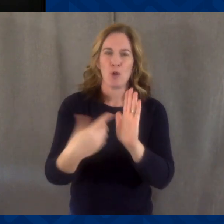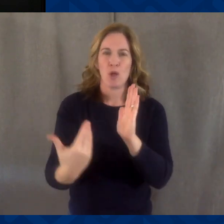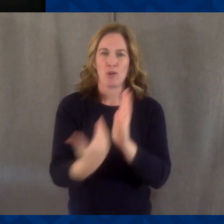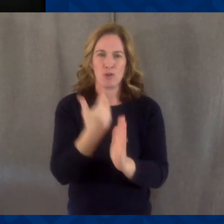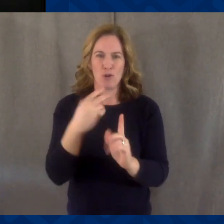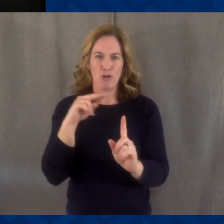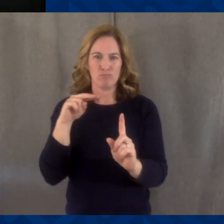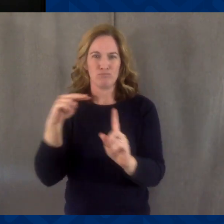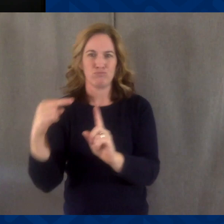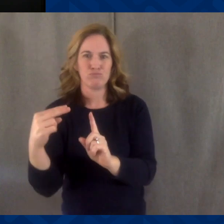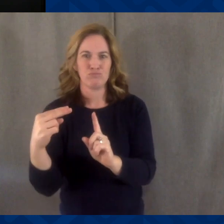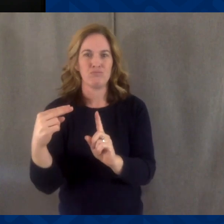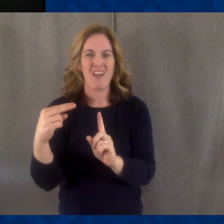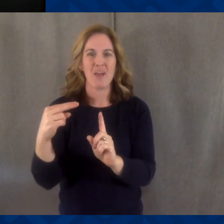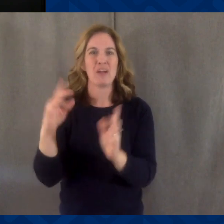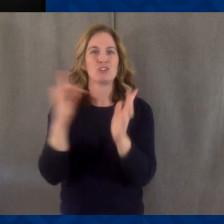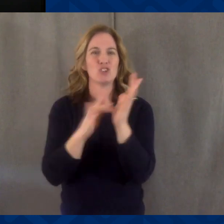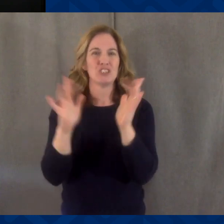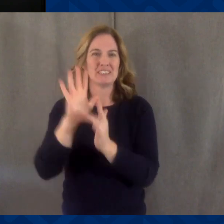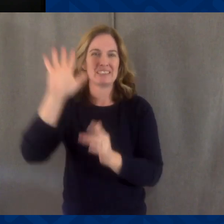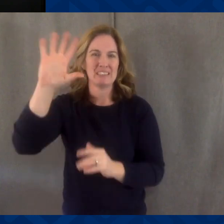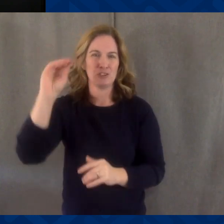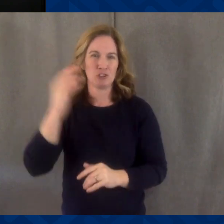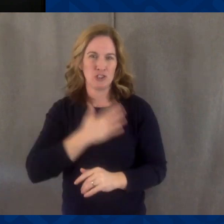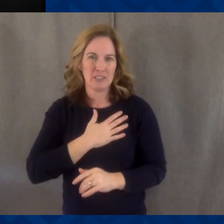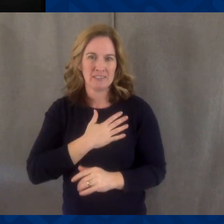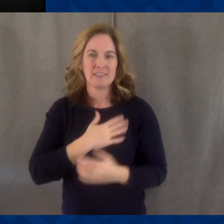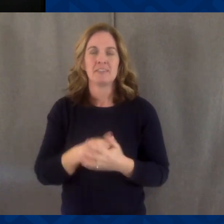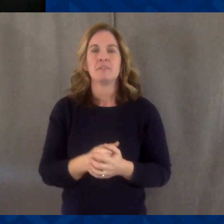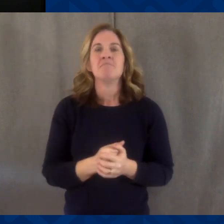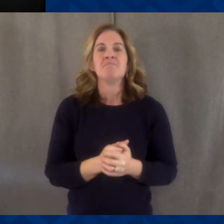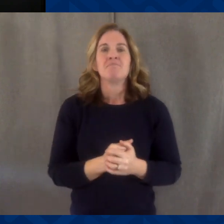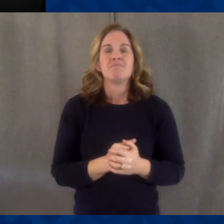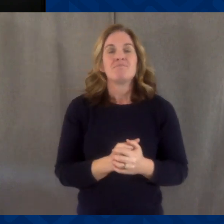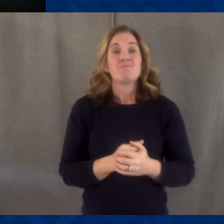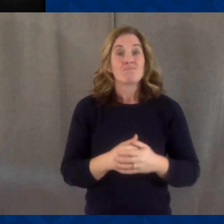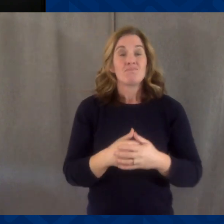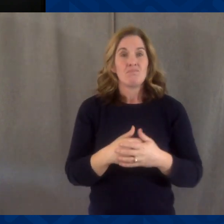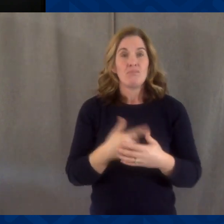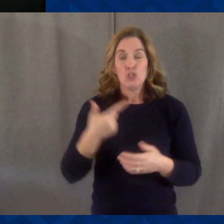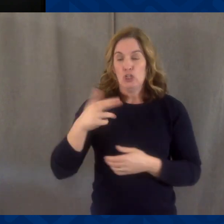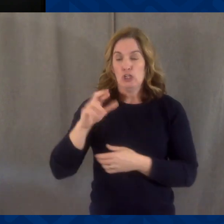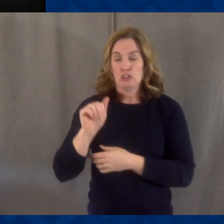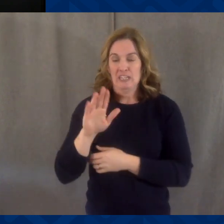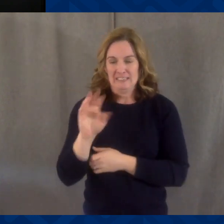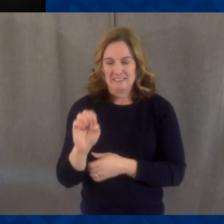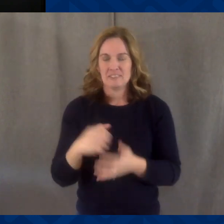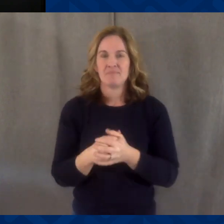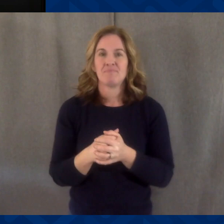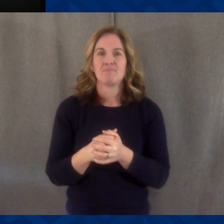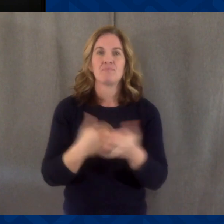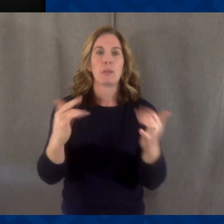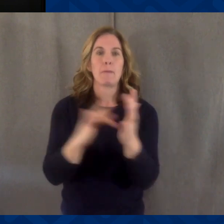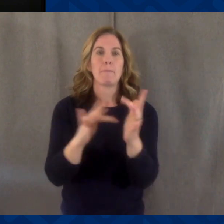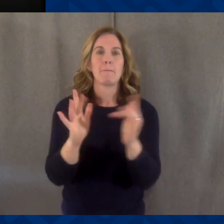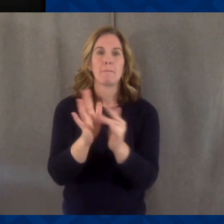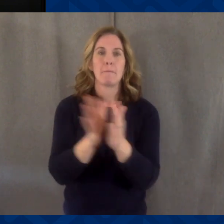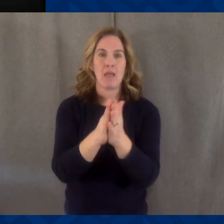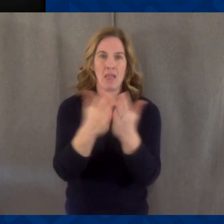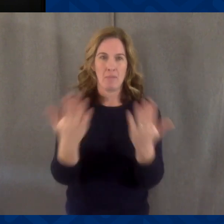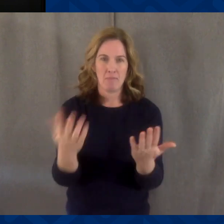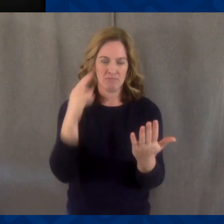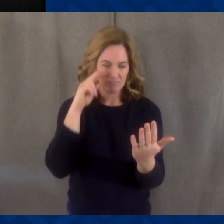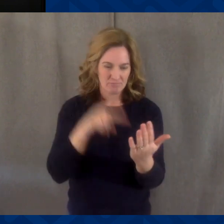found in Jesus. So hopefully you got your Bibles by now. Luke 15 is where we'll be. We're going to pick it up starting in